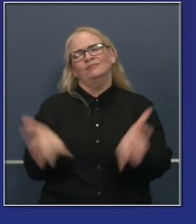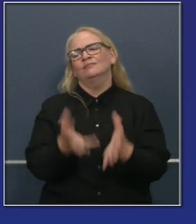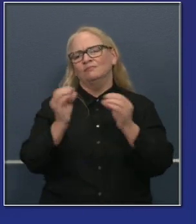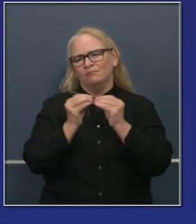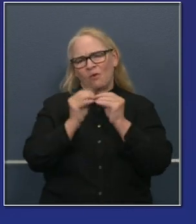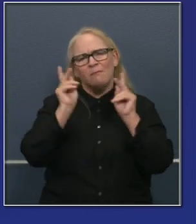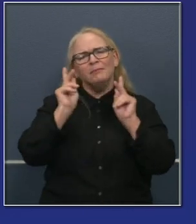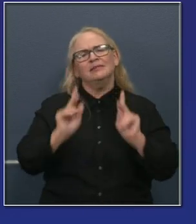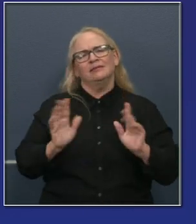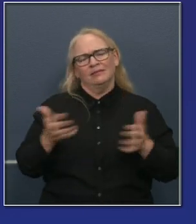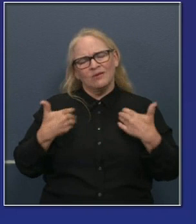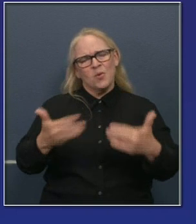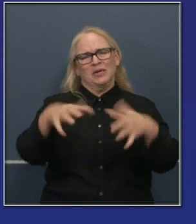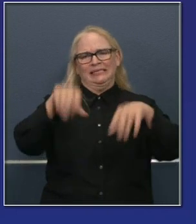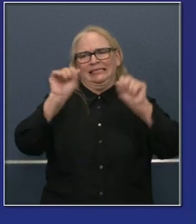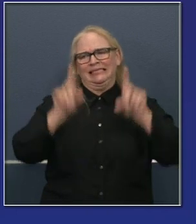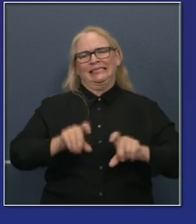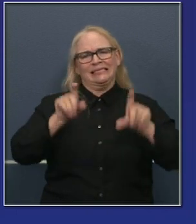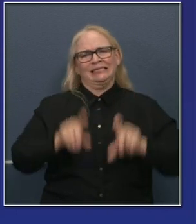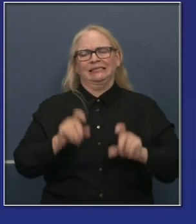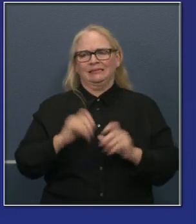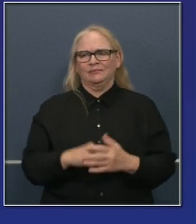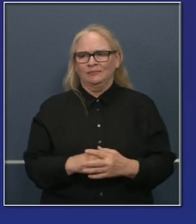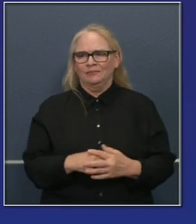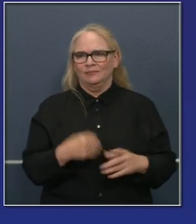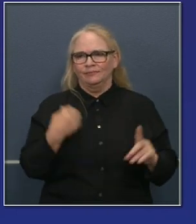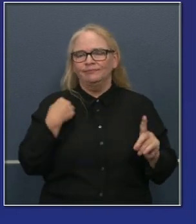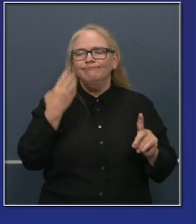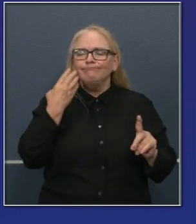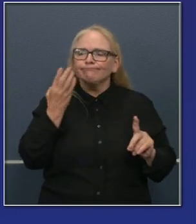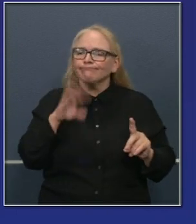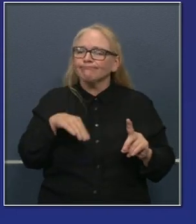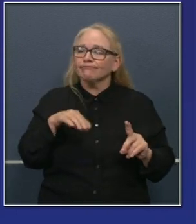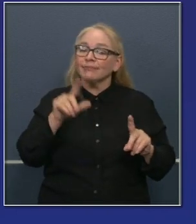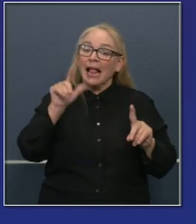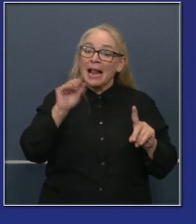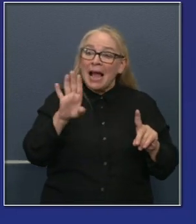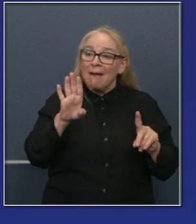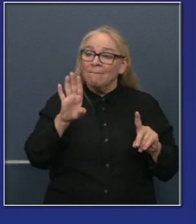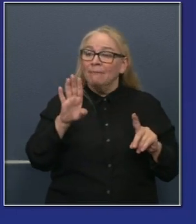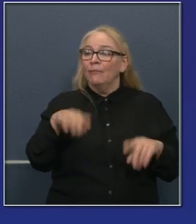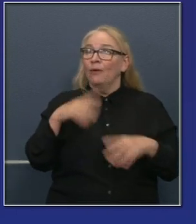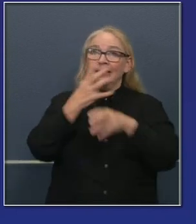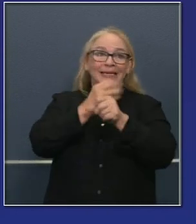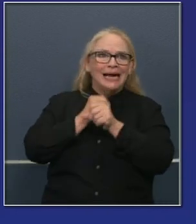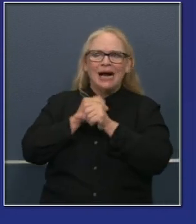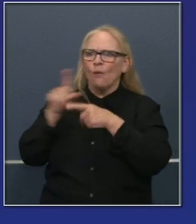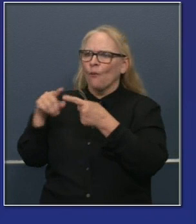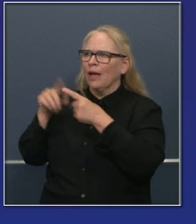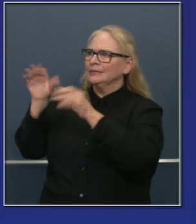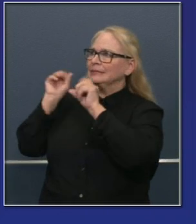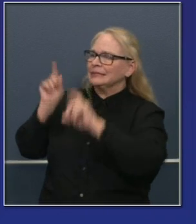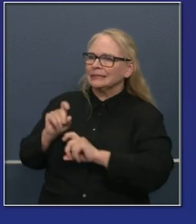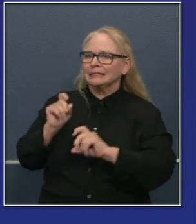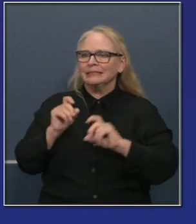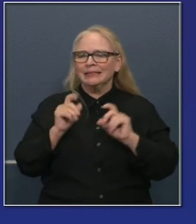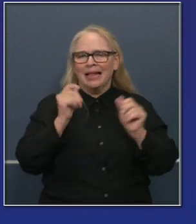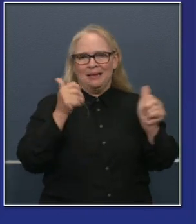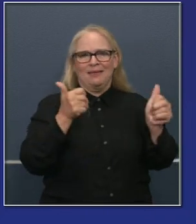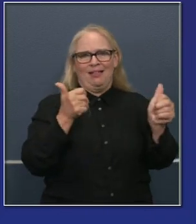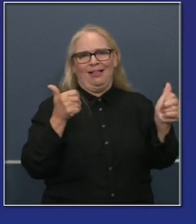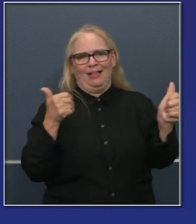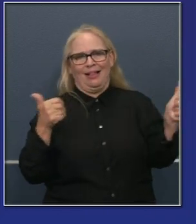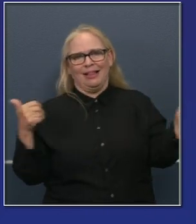the external challenges. We'll just have to be more resourceful, and we, as a state, are more than capable of figuring